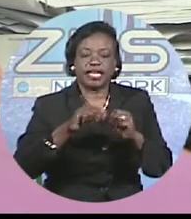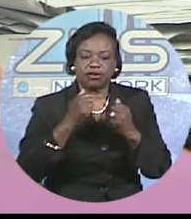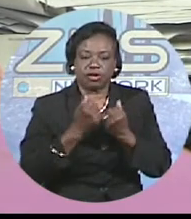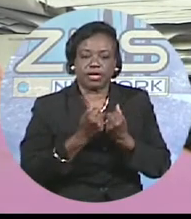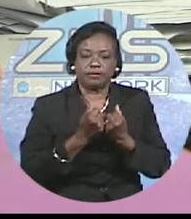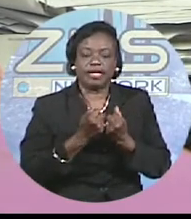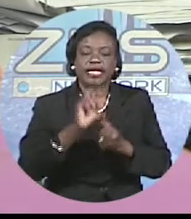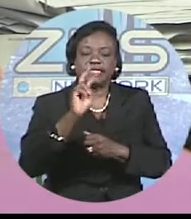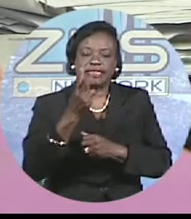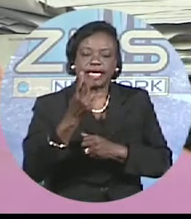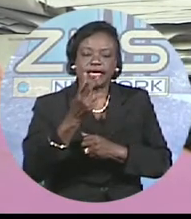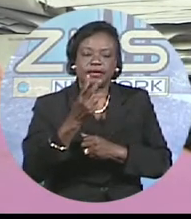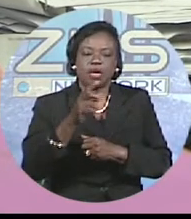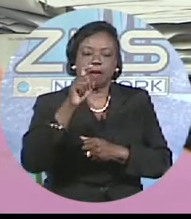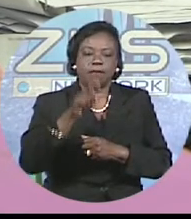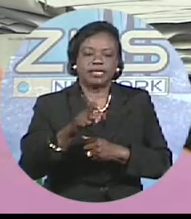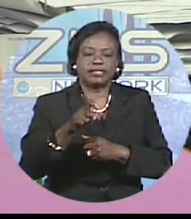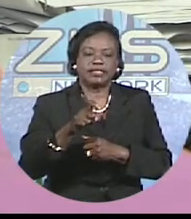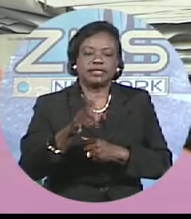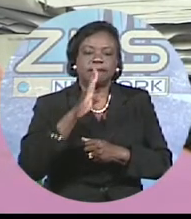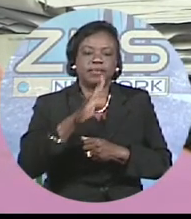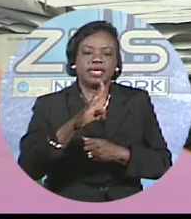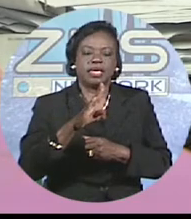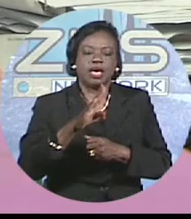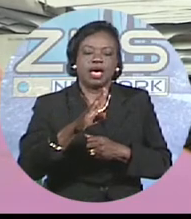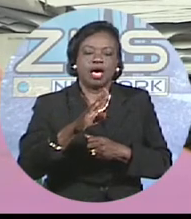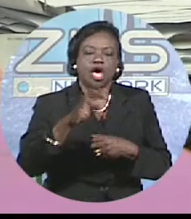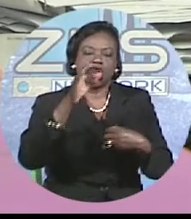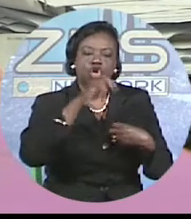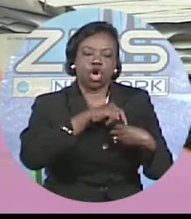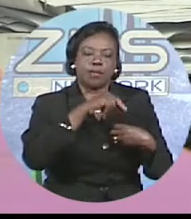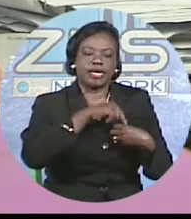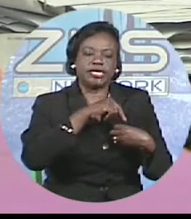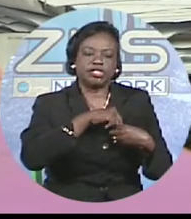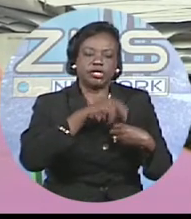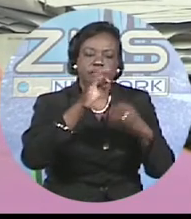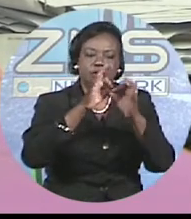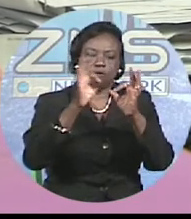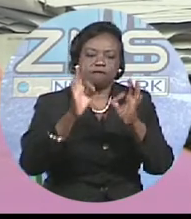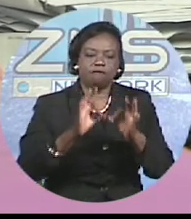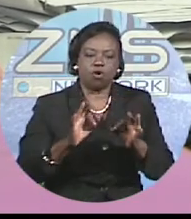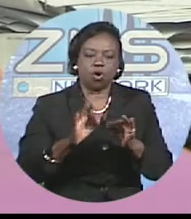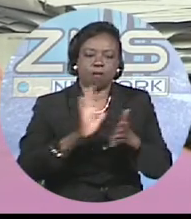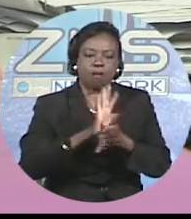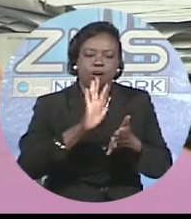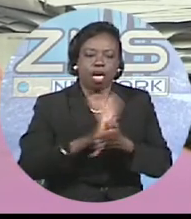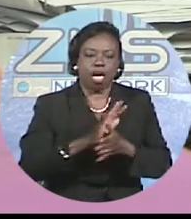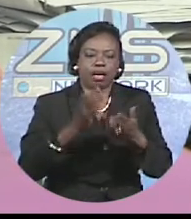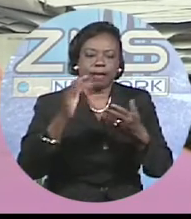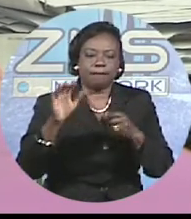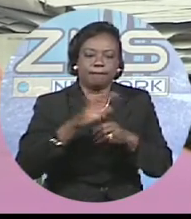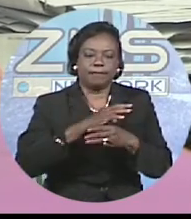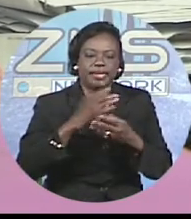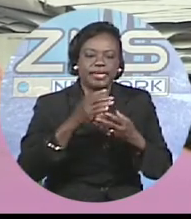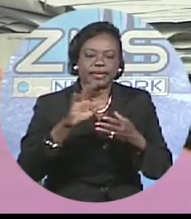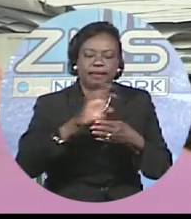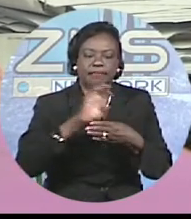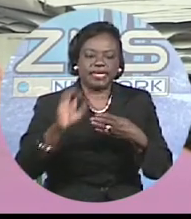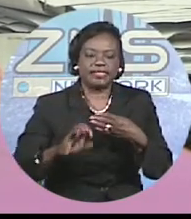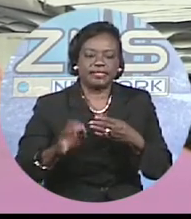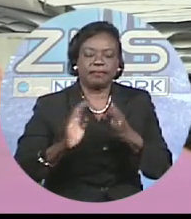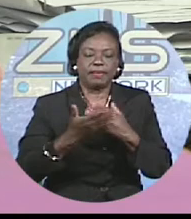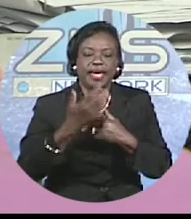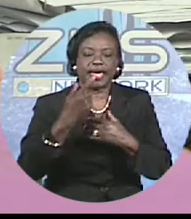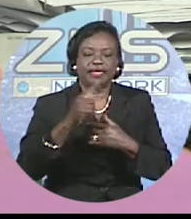Secondly, there must be a form, nomination form, completed by the candidate to say that I, John Doe, I'm